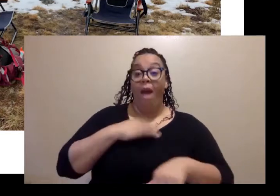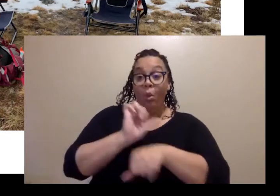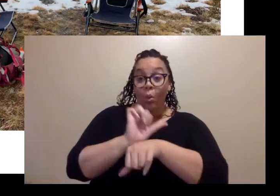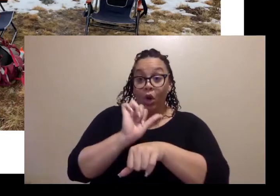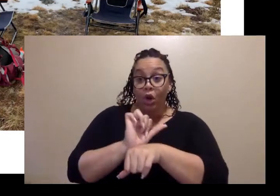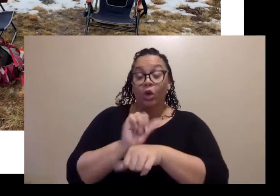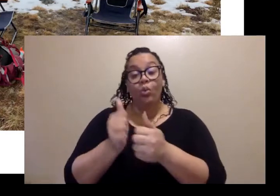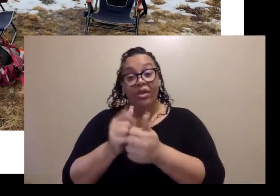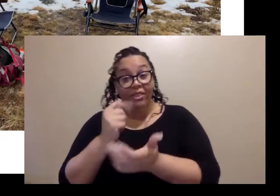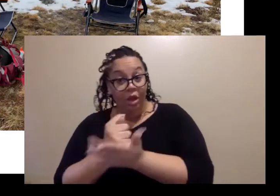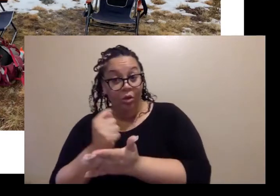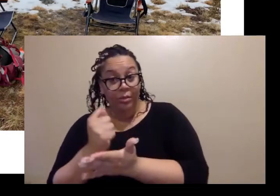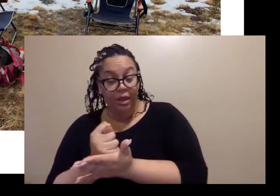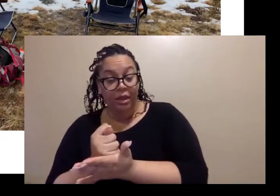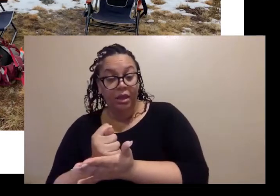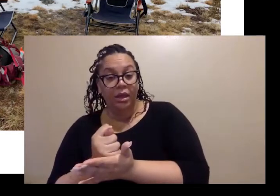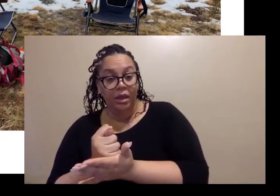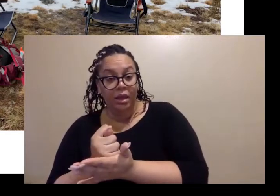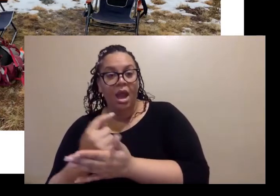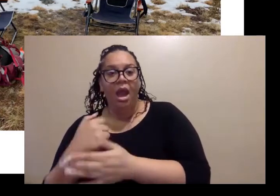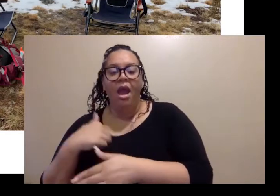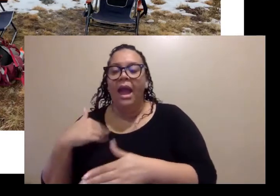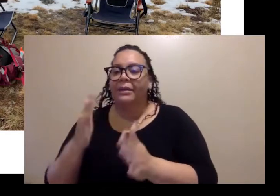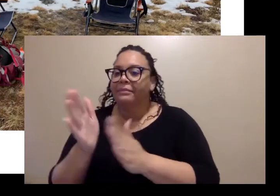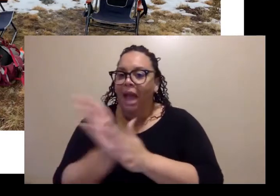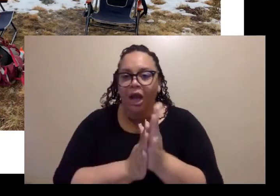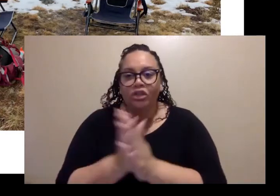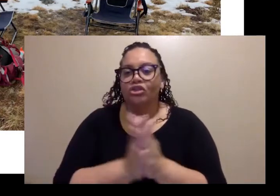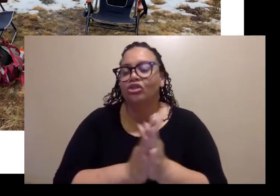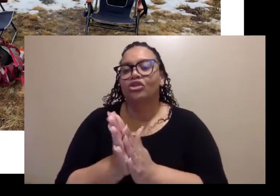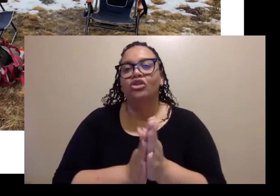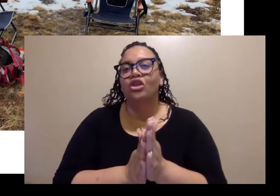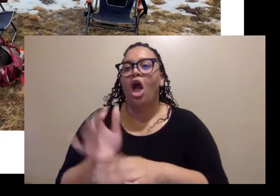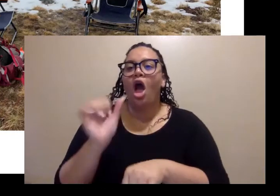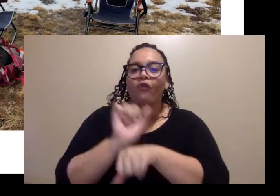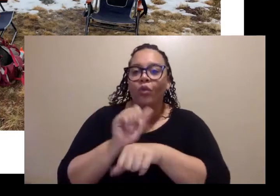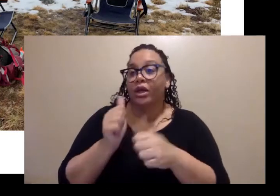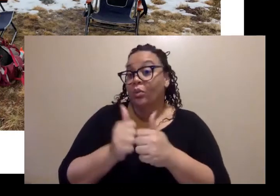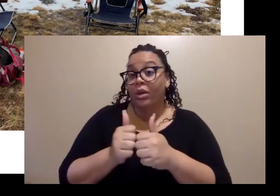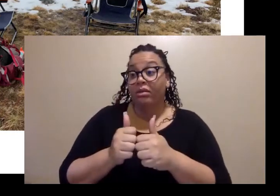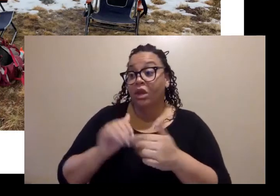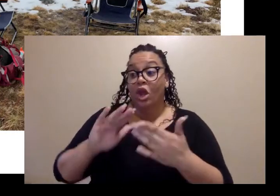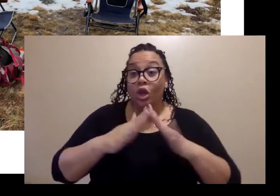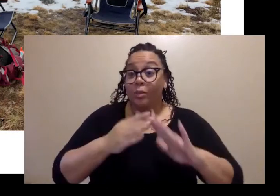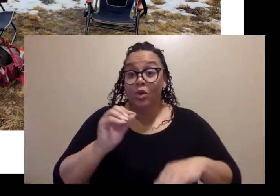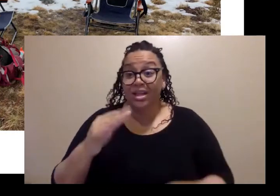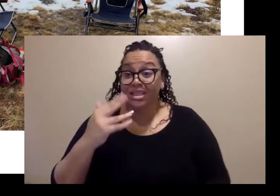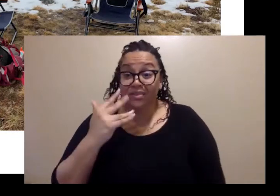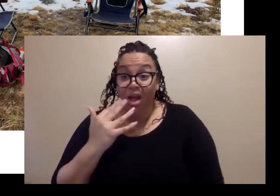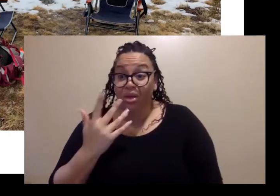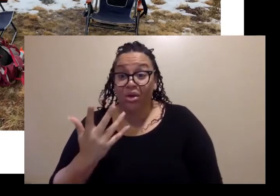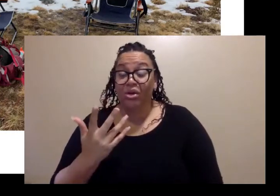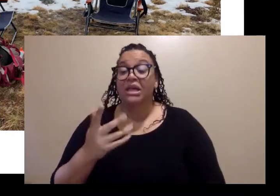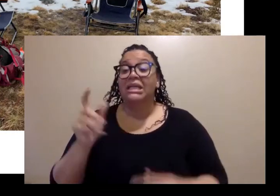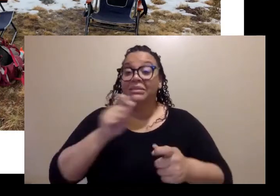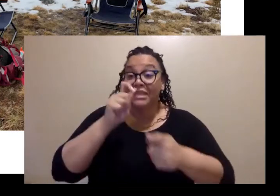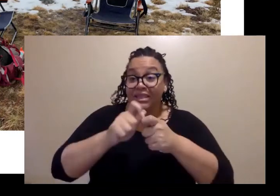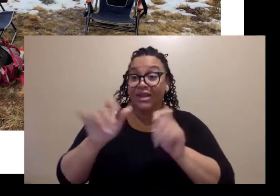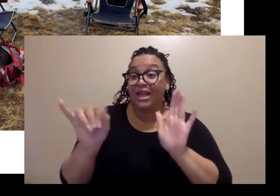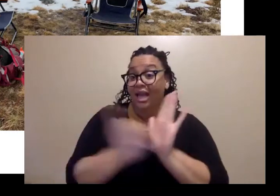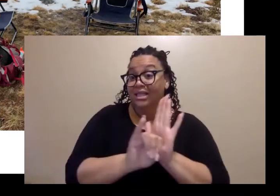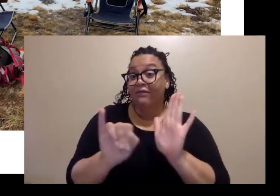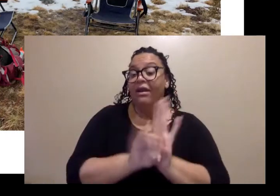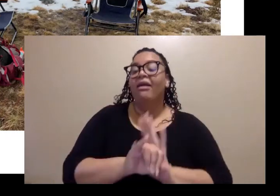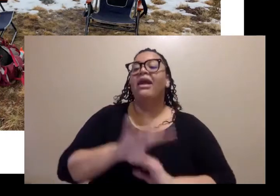I have a passion of working with communities of color, specifically identifying